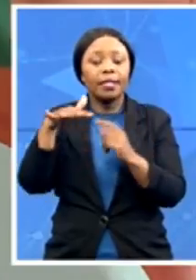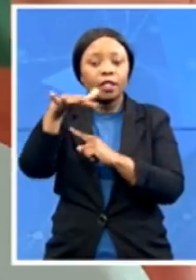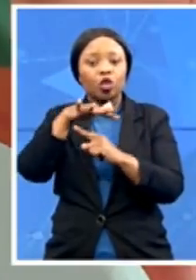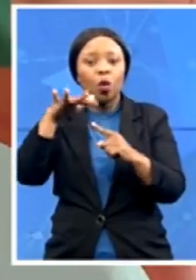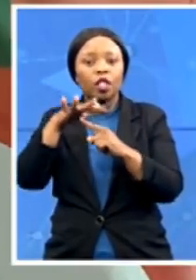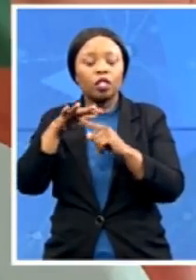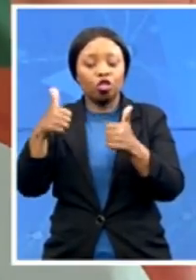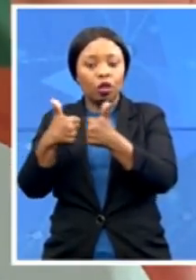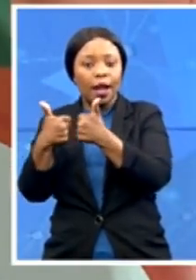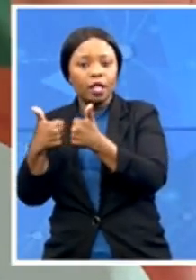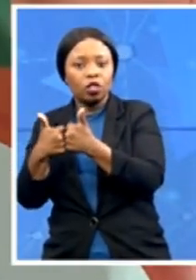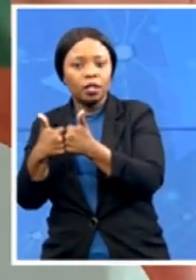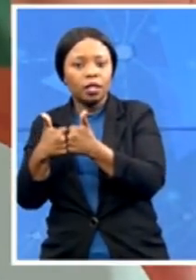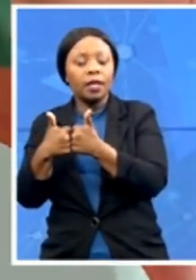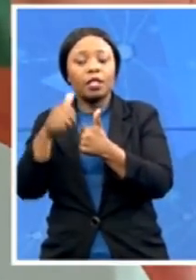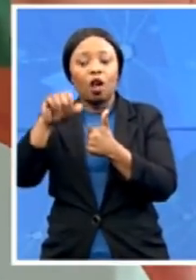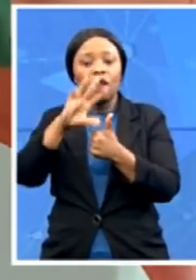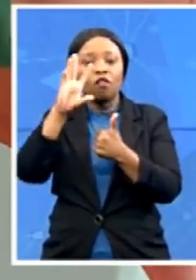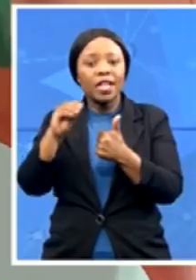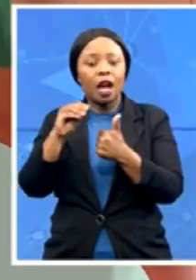performance and image.